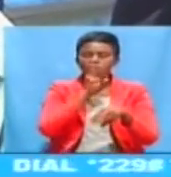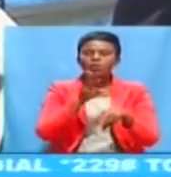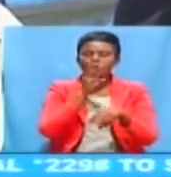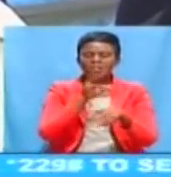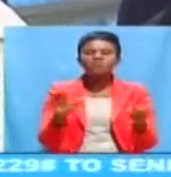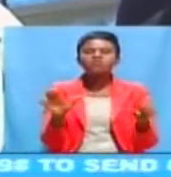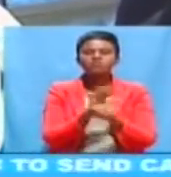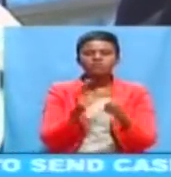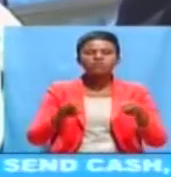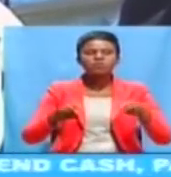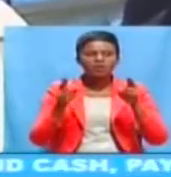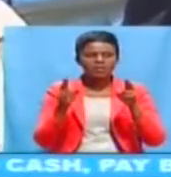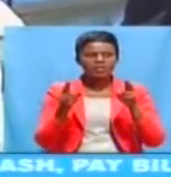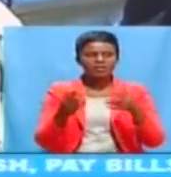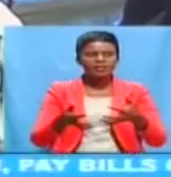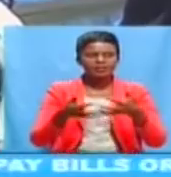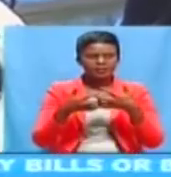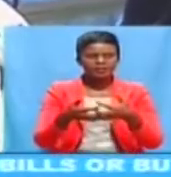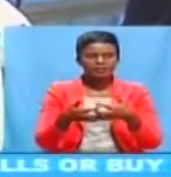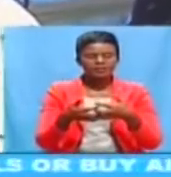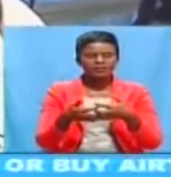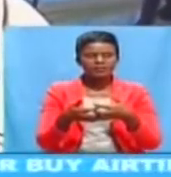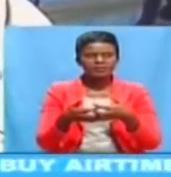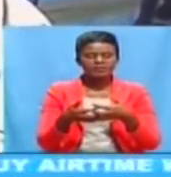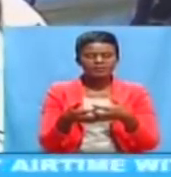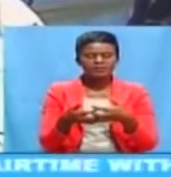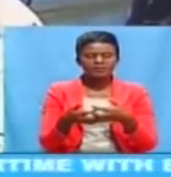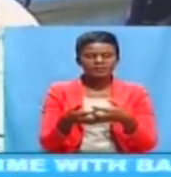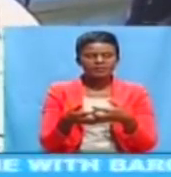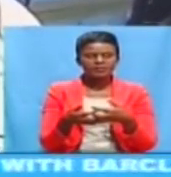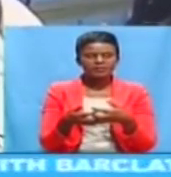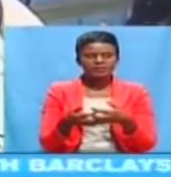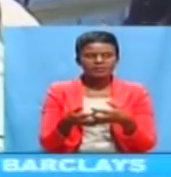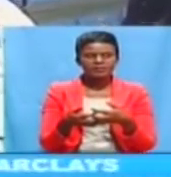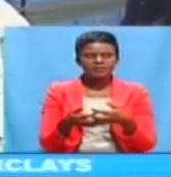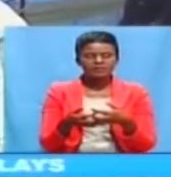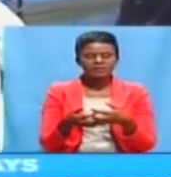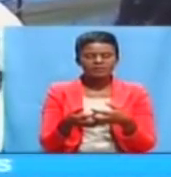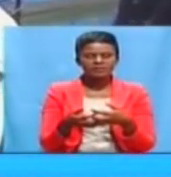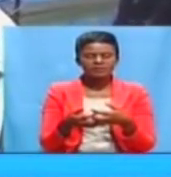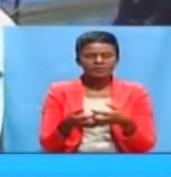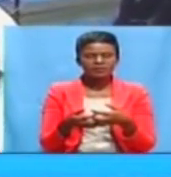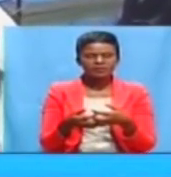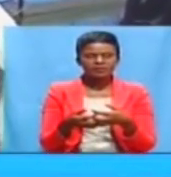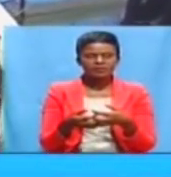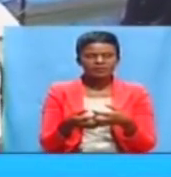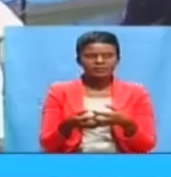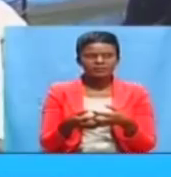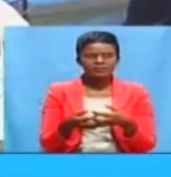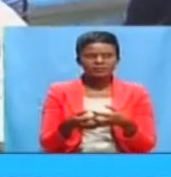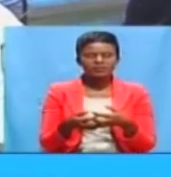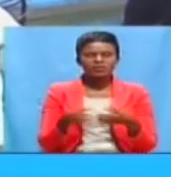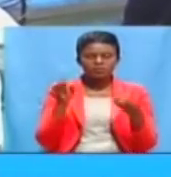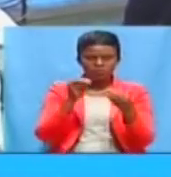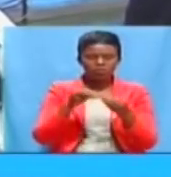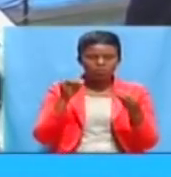and therefore the engines and the its associated the propulsion units and the swing joints, they are having to do